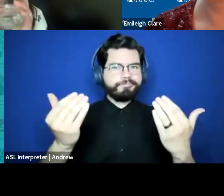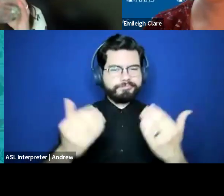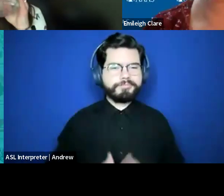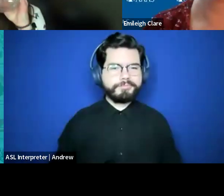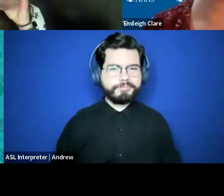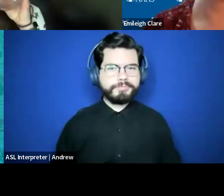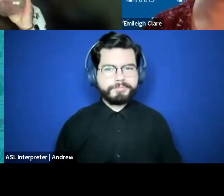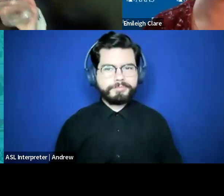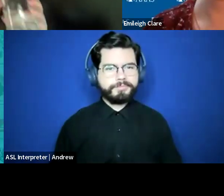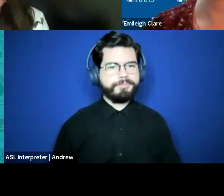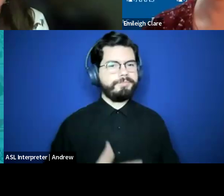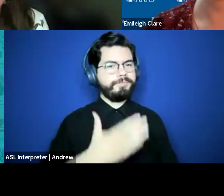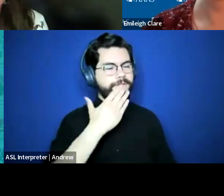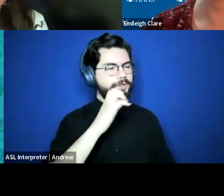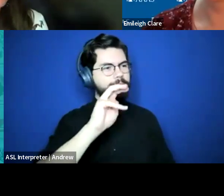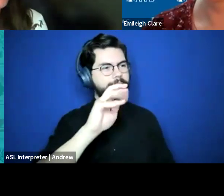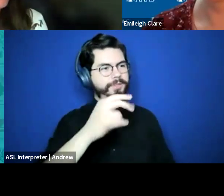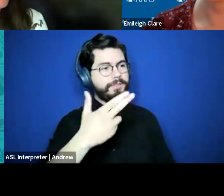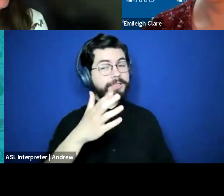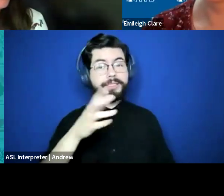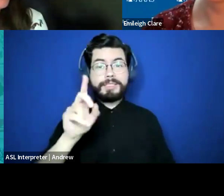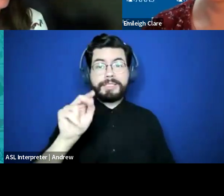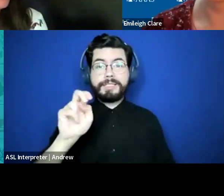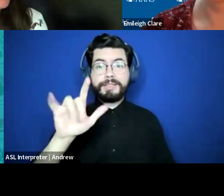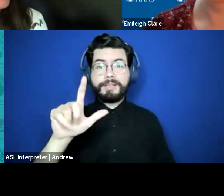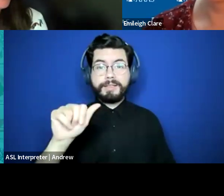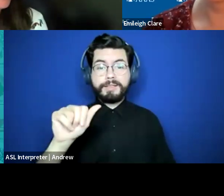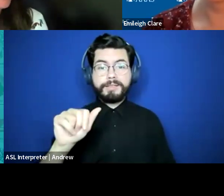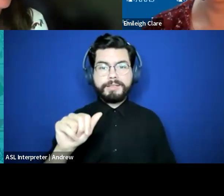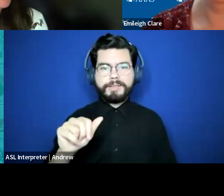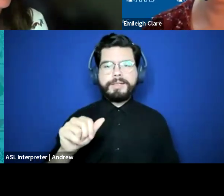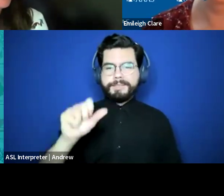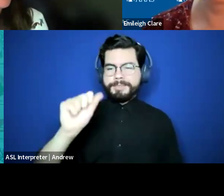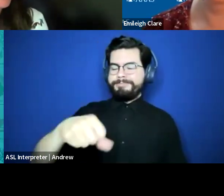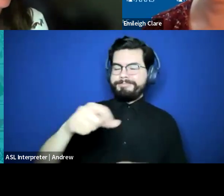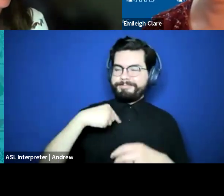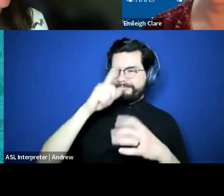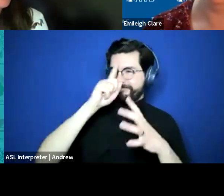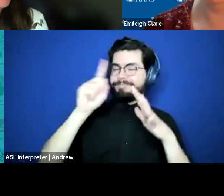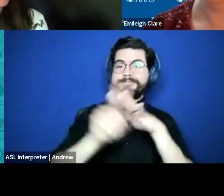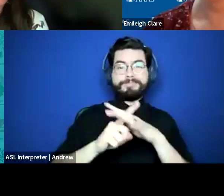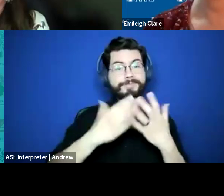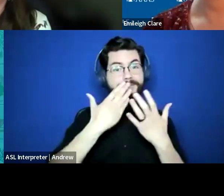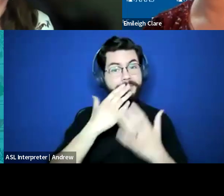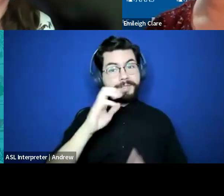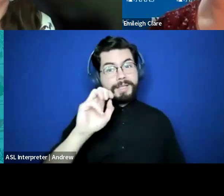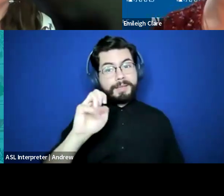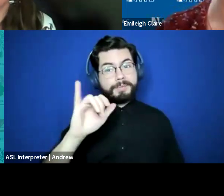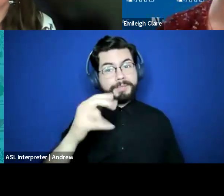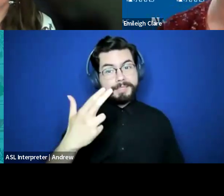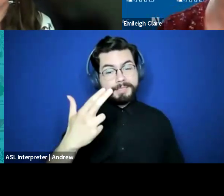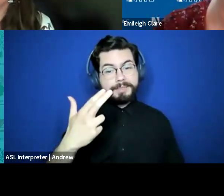Oh, thanks, Emileigh and Daniela. Yeah, that reminded me of something. Thank you, Emileigh. I